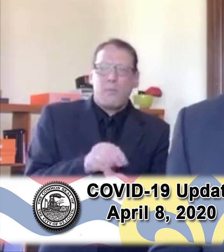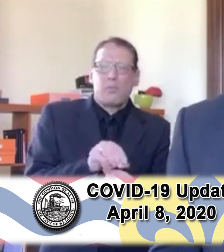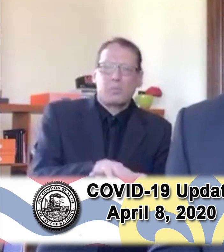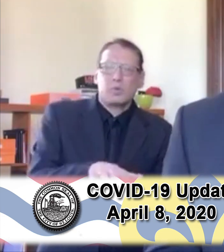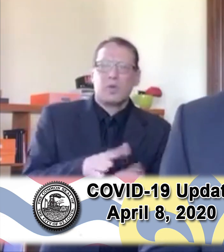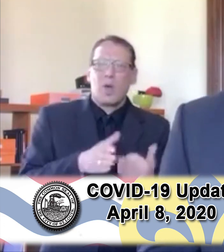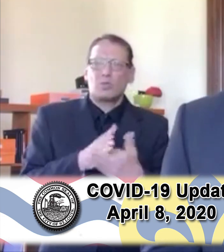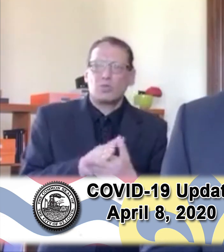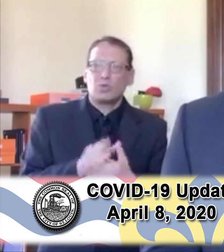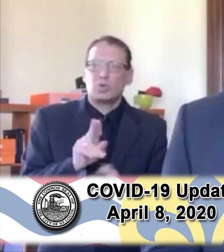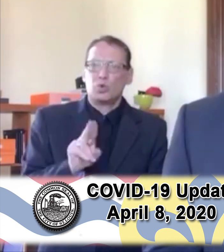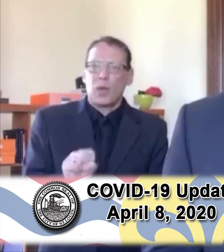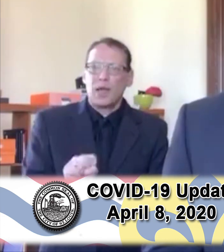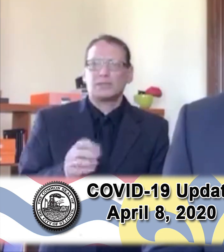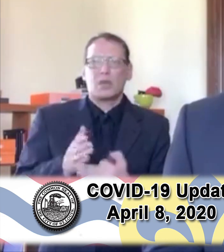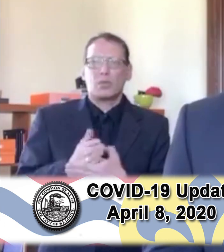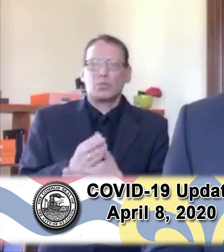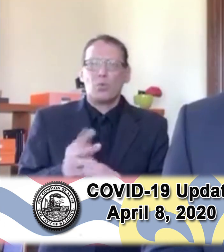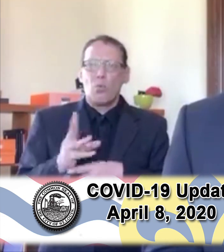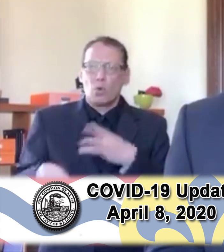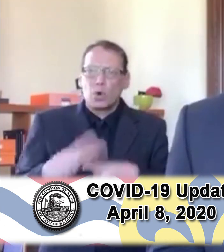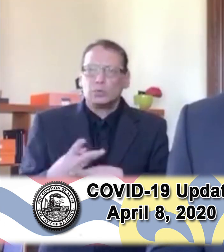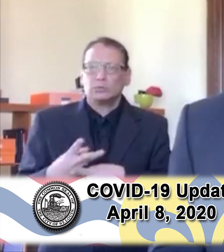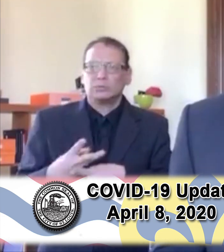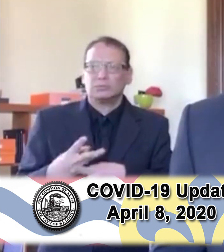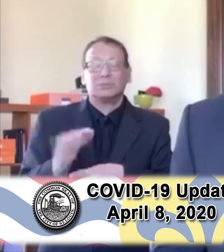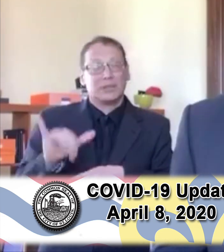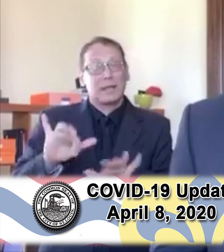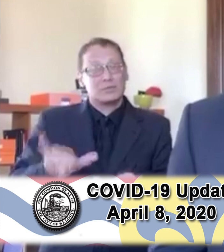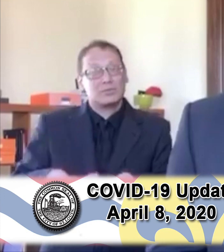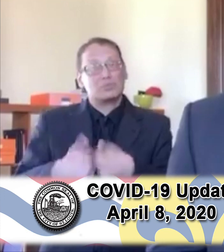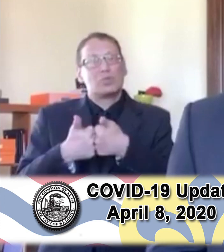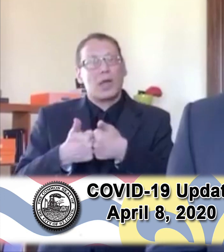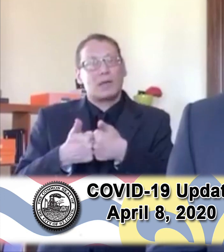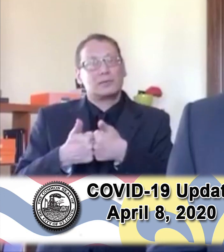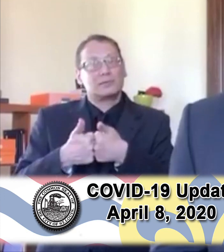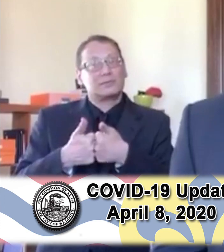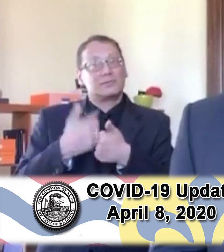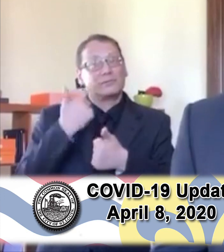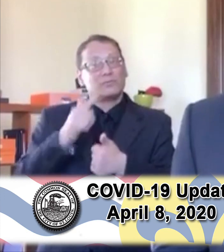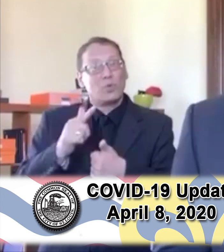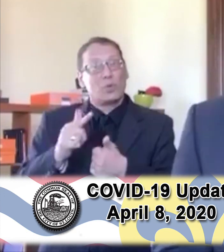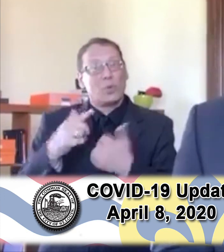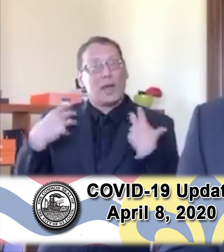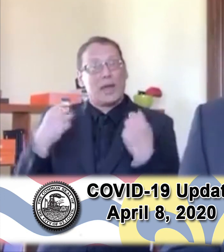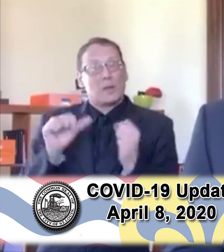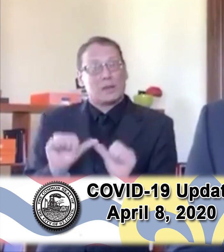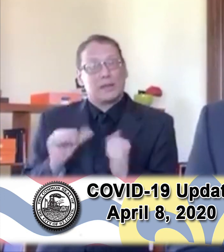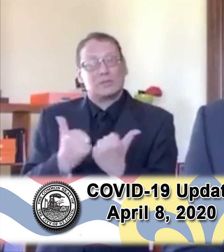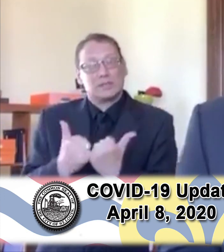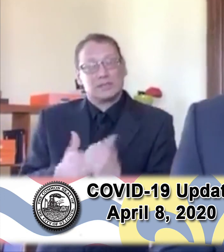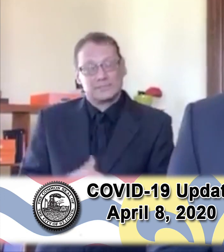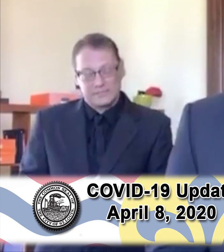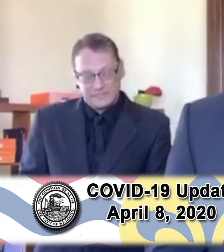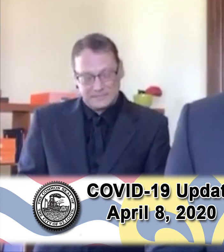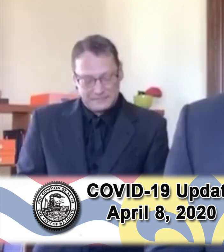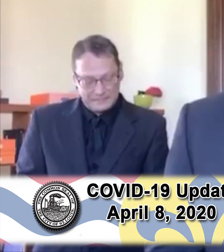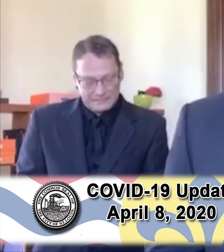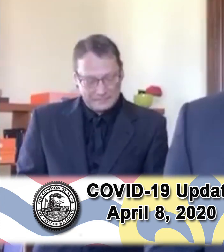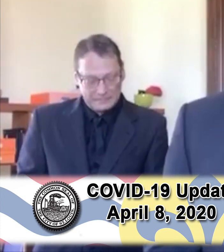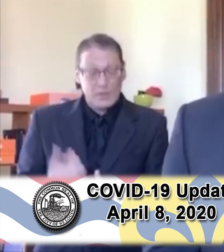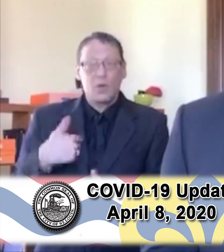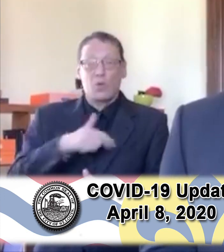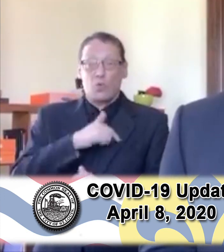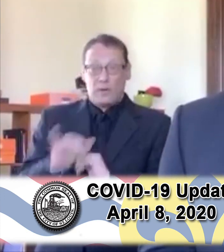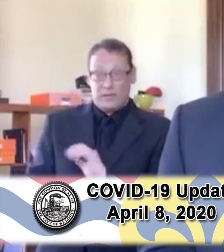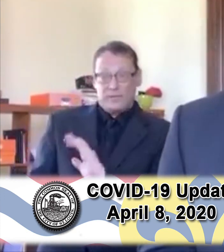the world, and has posed a challenge for public health agencies and other government agencies as well. And so we've